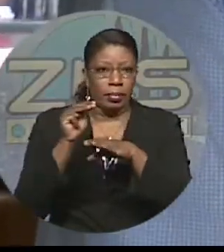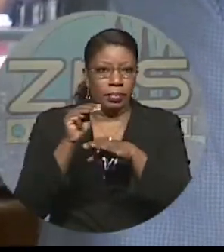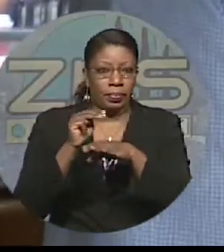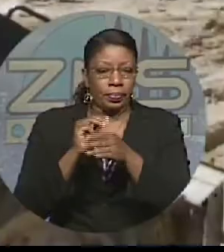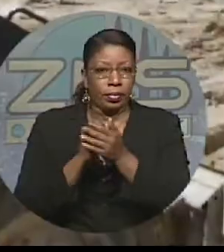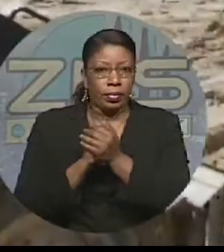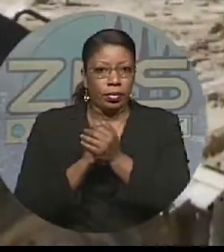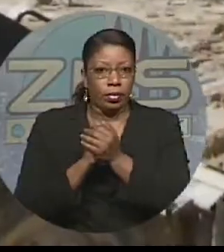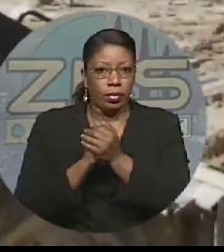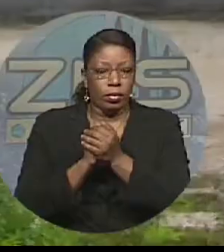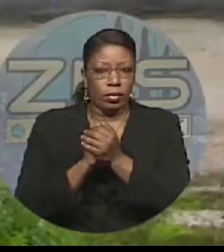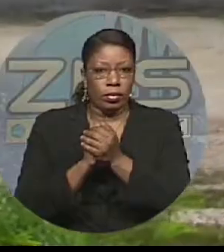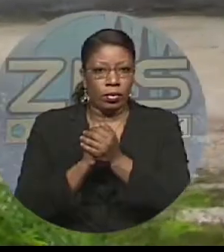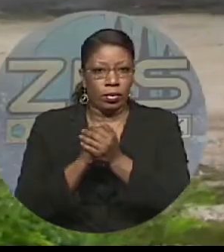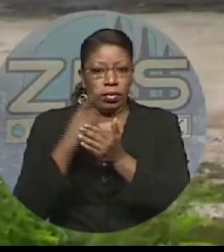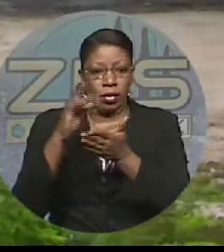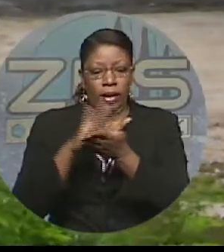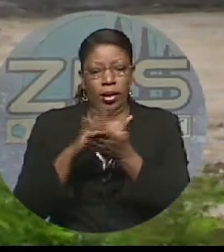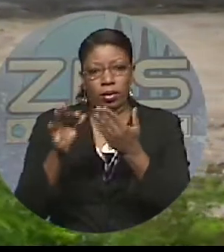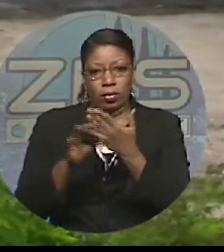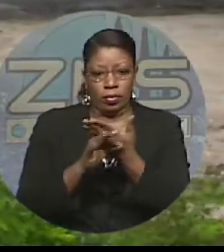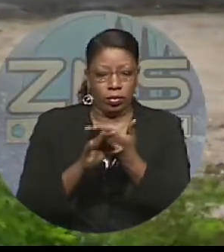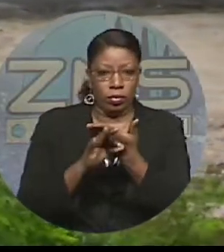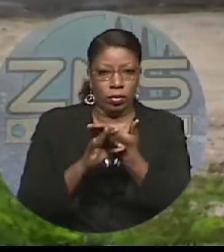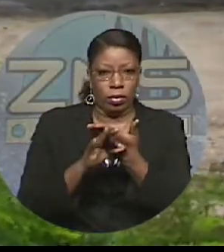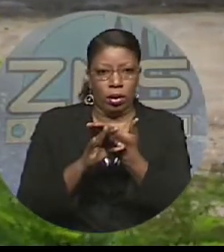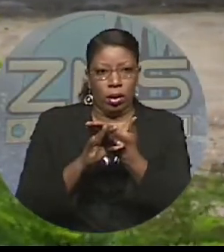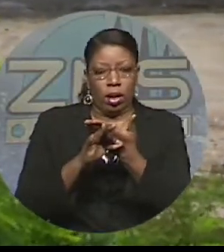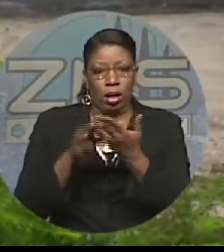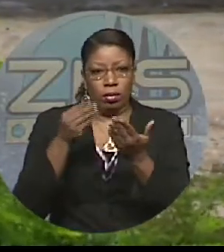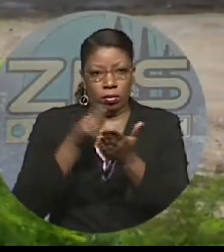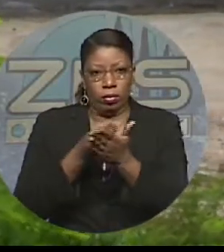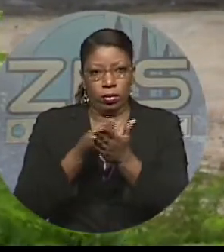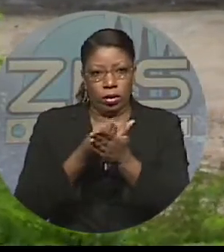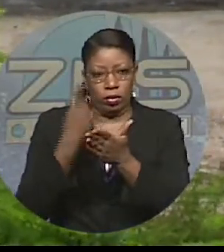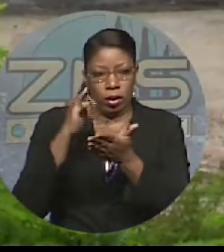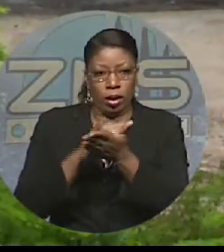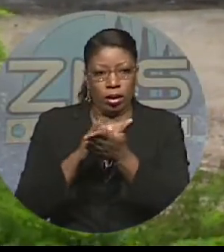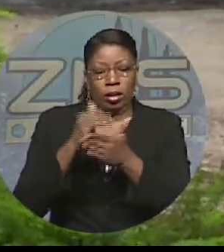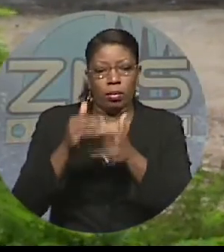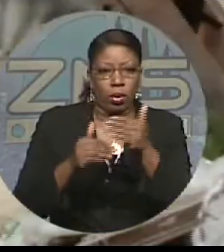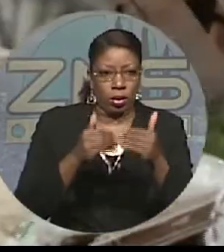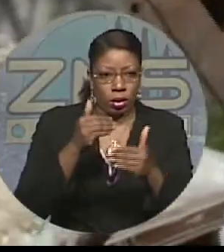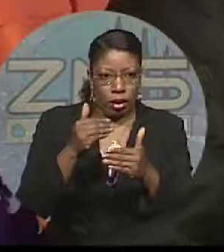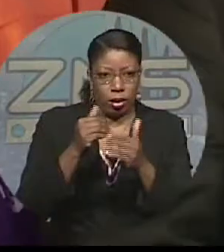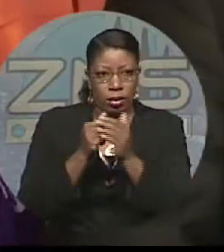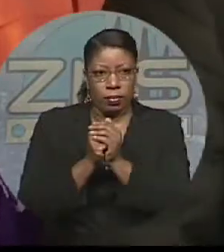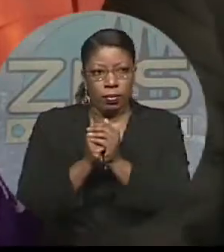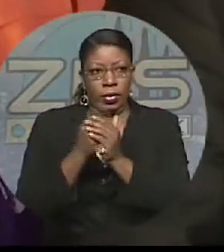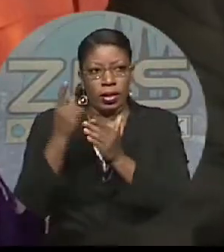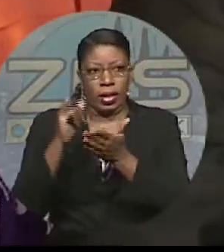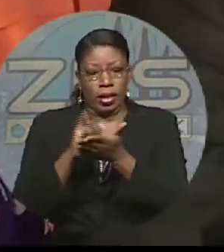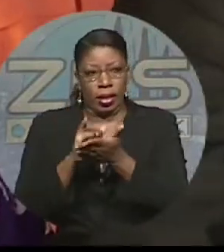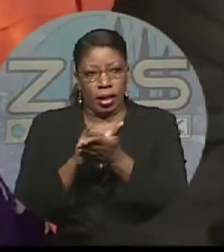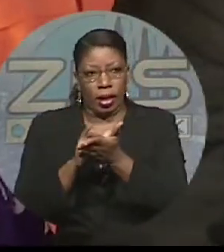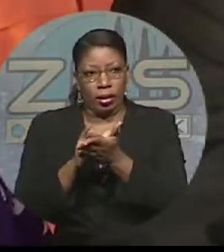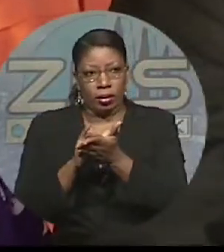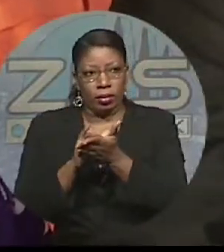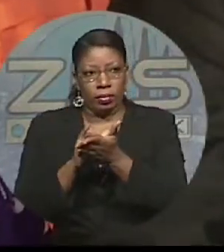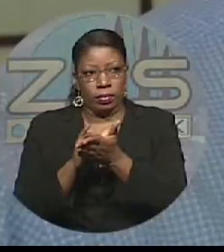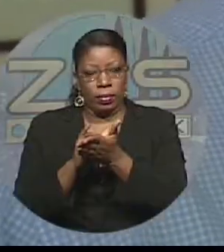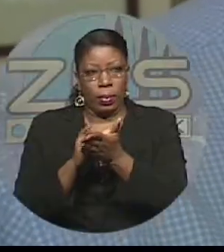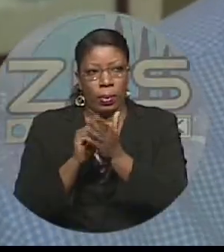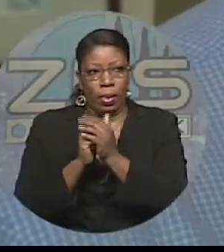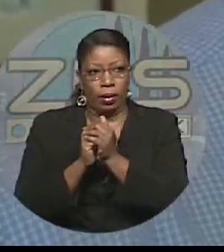Dr. Jerry Ault says securing funding for BAMSI is a process, but the Prime Minister's presence in Coggle Creek has made that process much